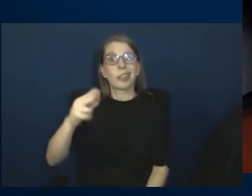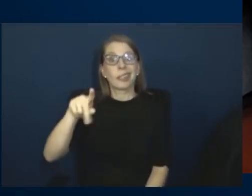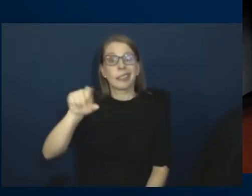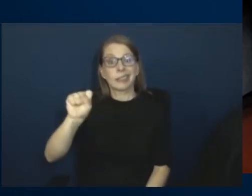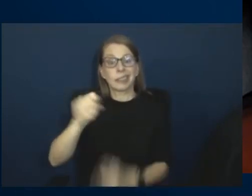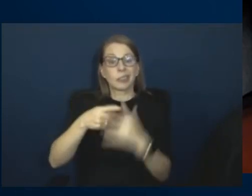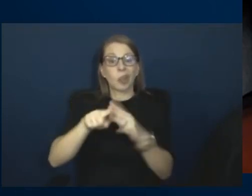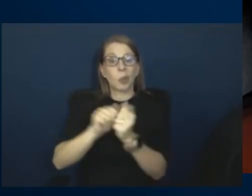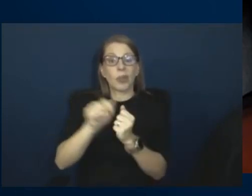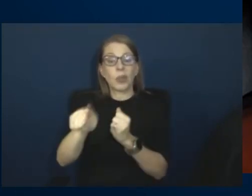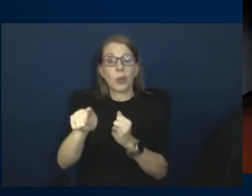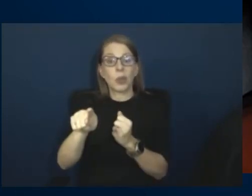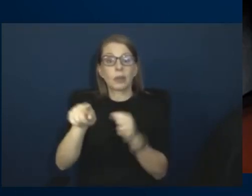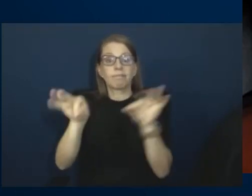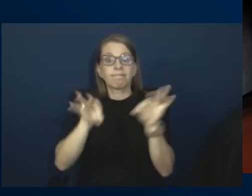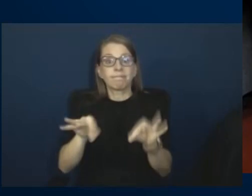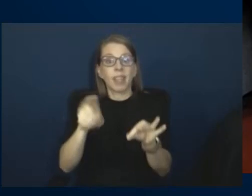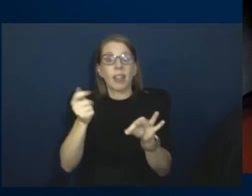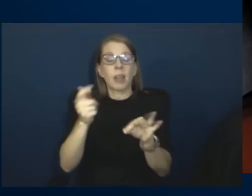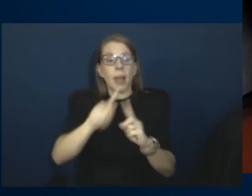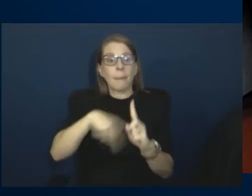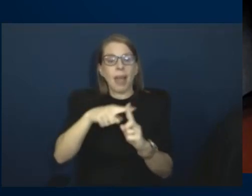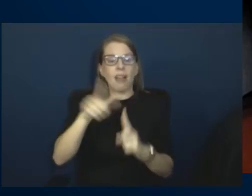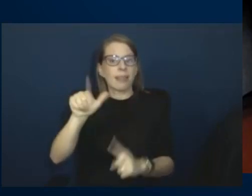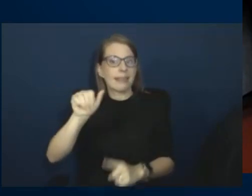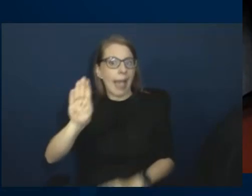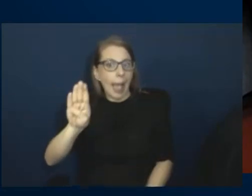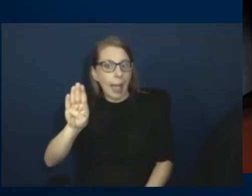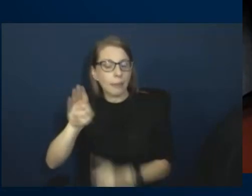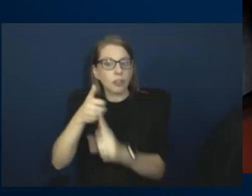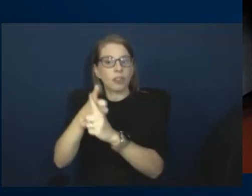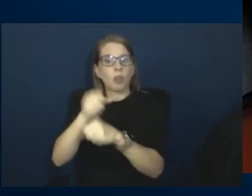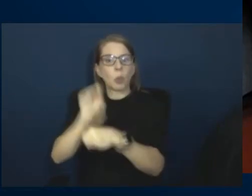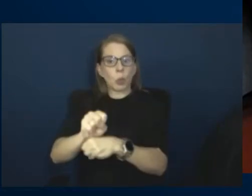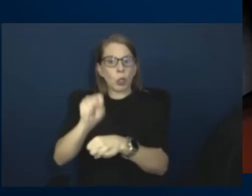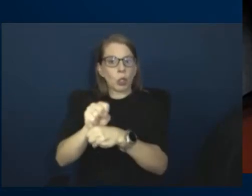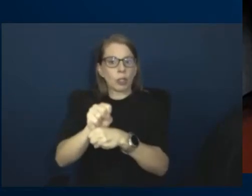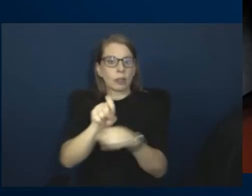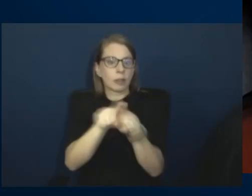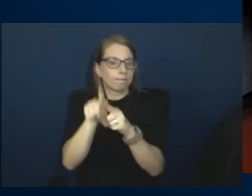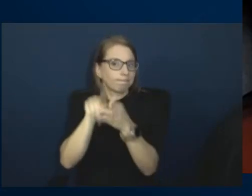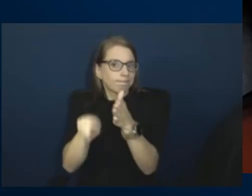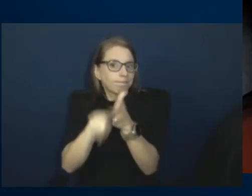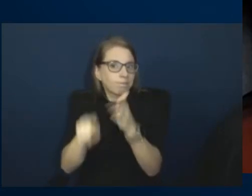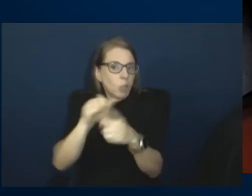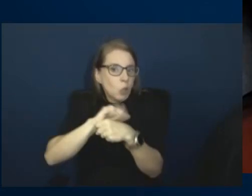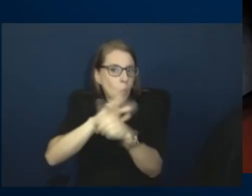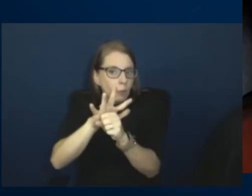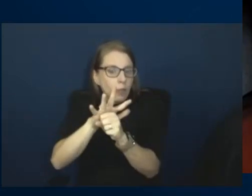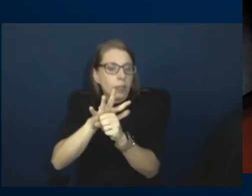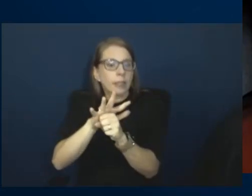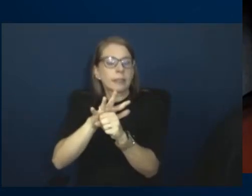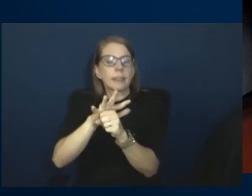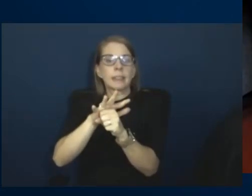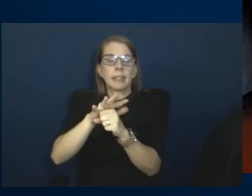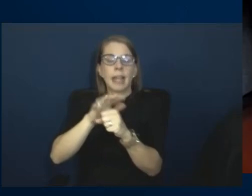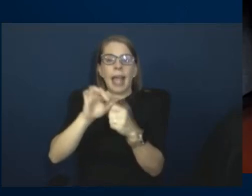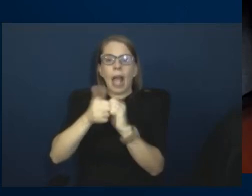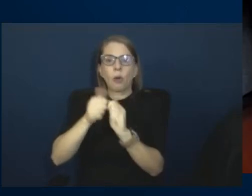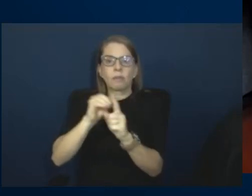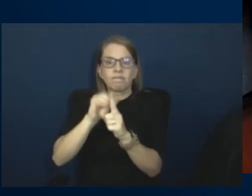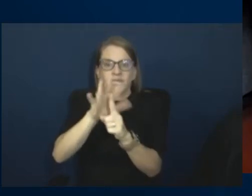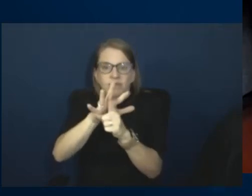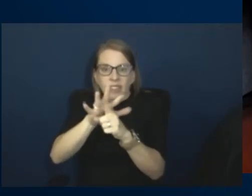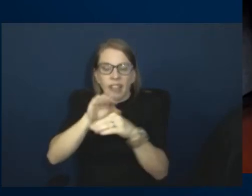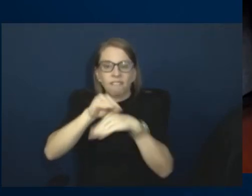tell us a little bit about this lab in which you work, and you are researching COVID and its effects. Just start us off and tell us